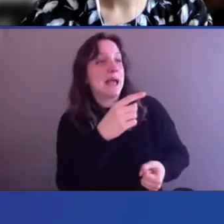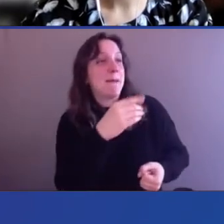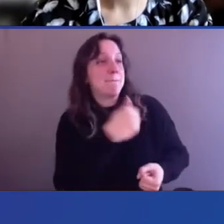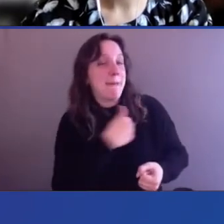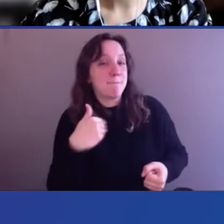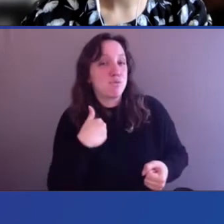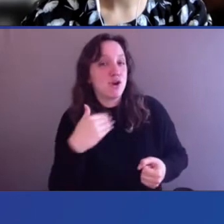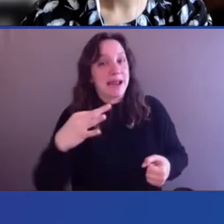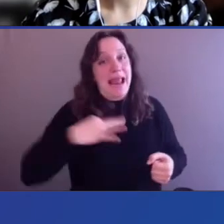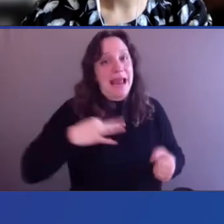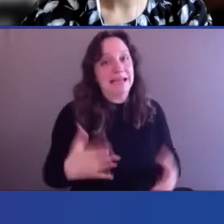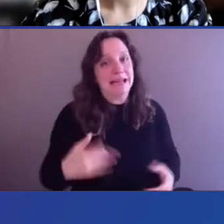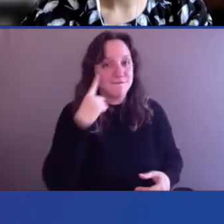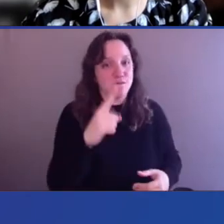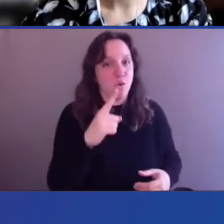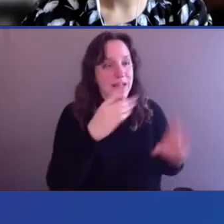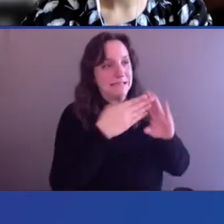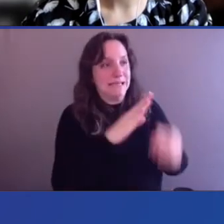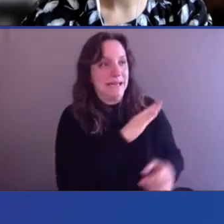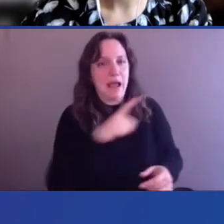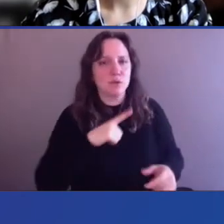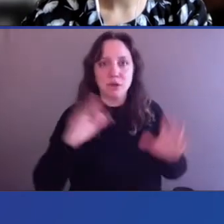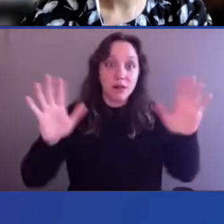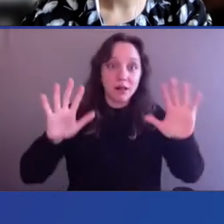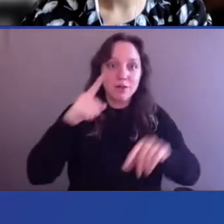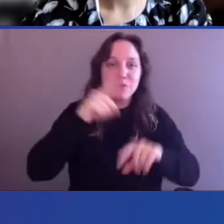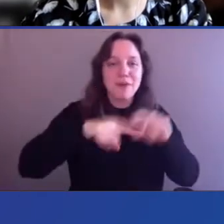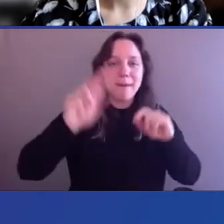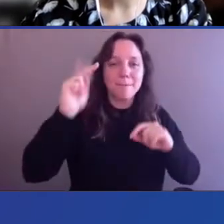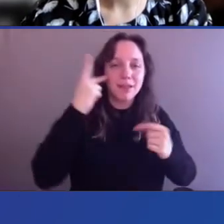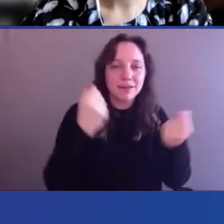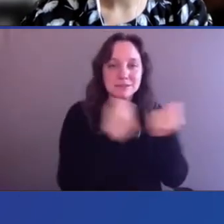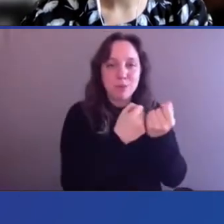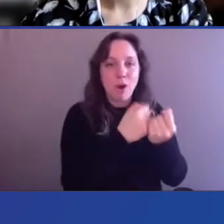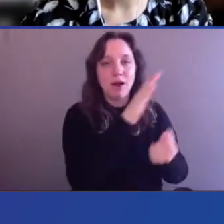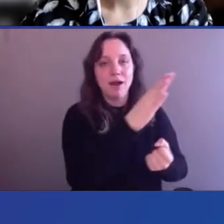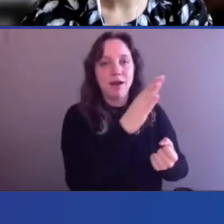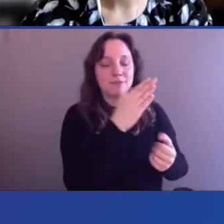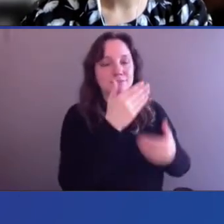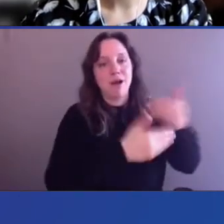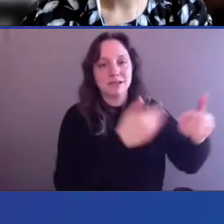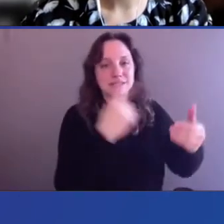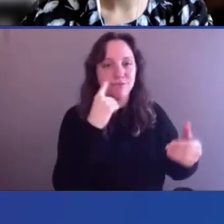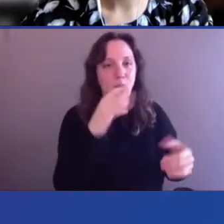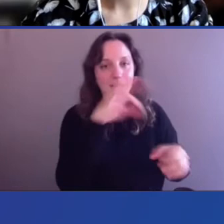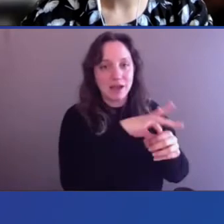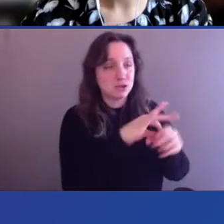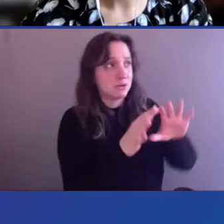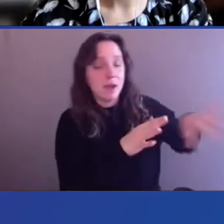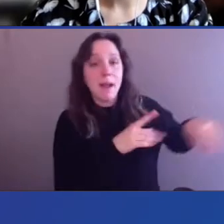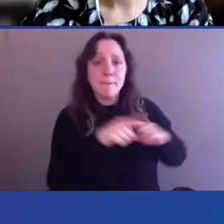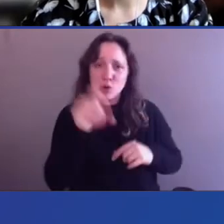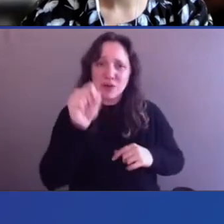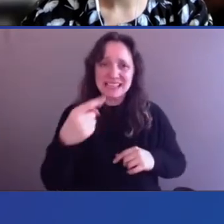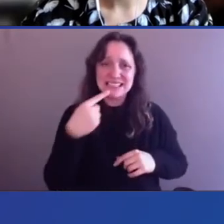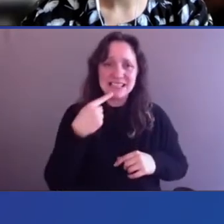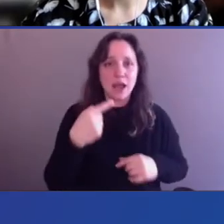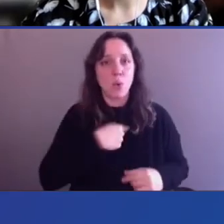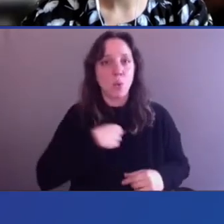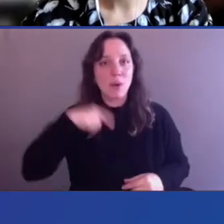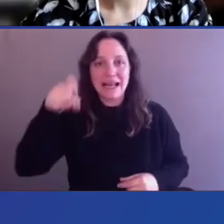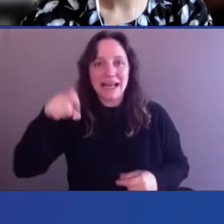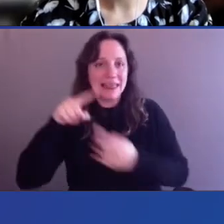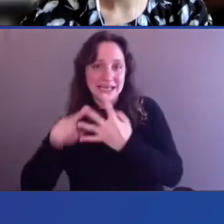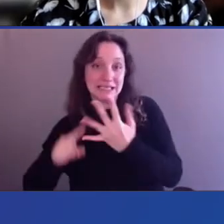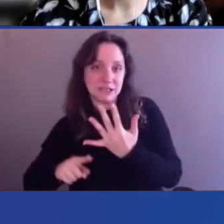can advocate and lobby for support for your organization, for certain policies to be passed, et cetera. You have